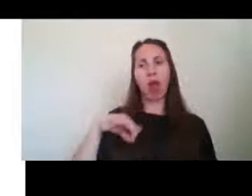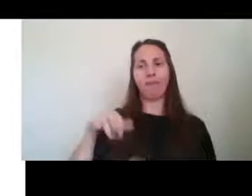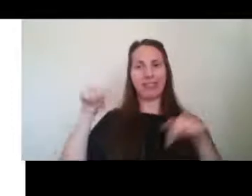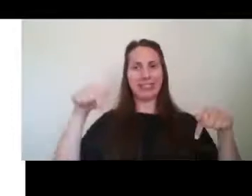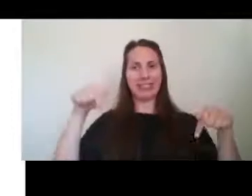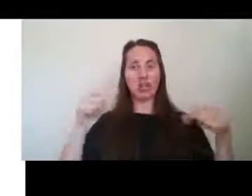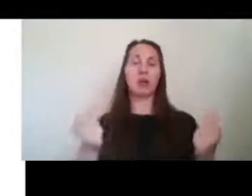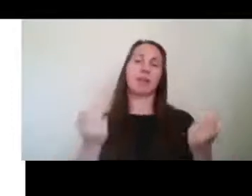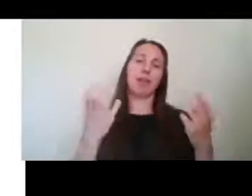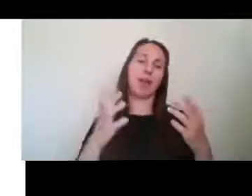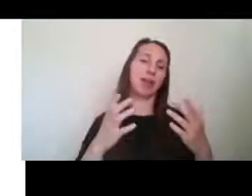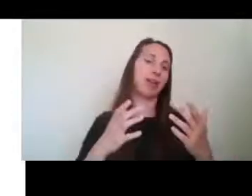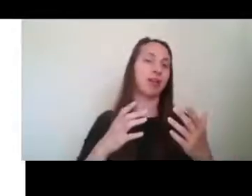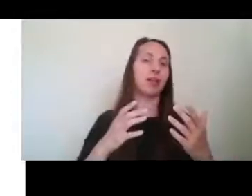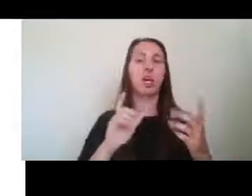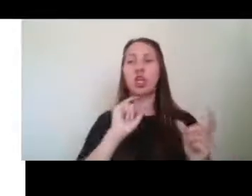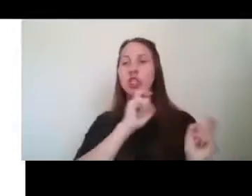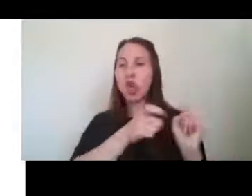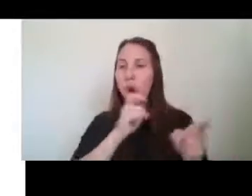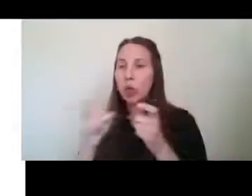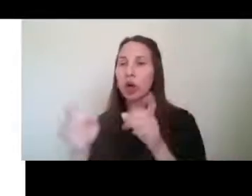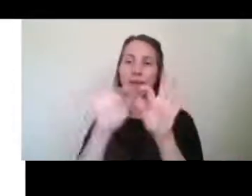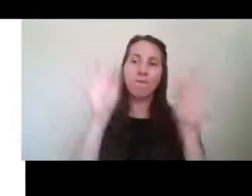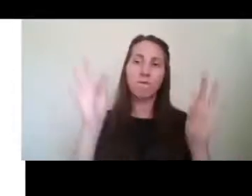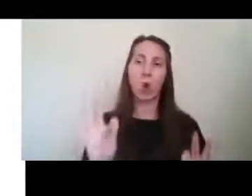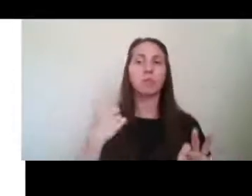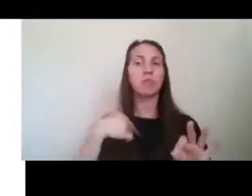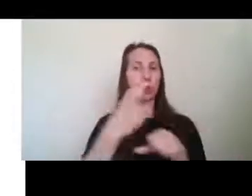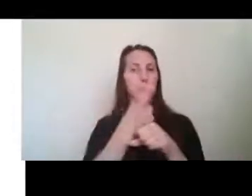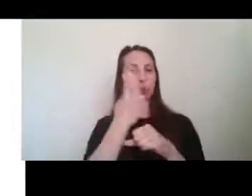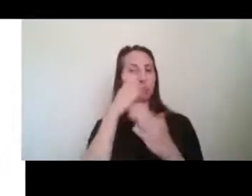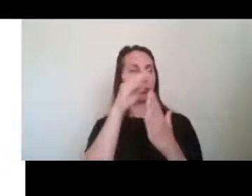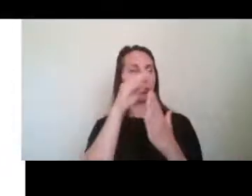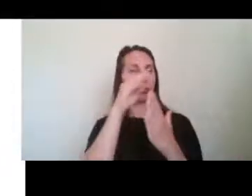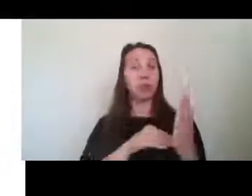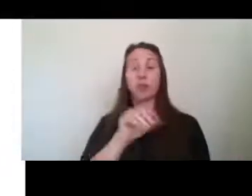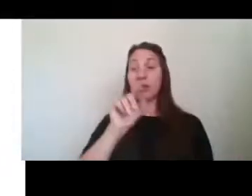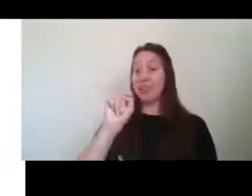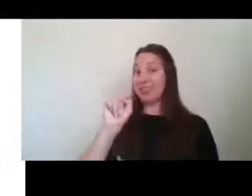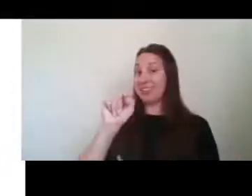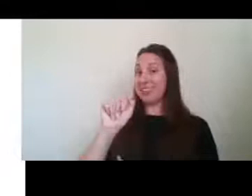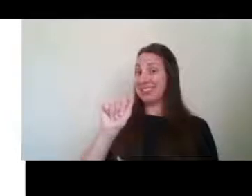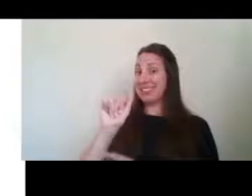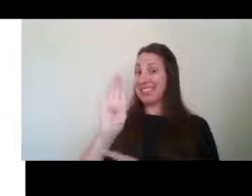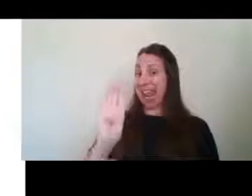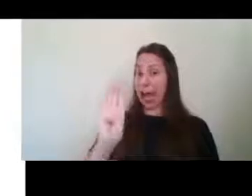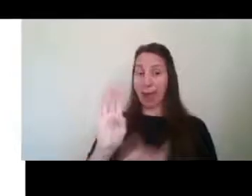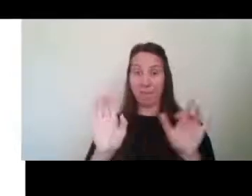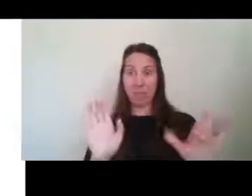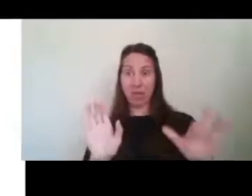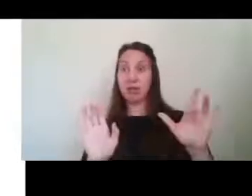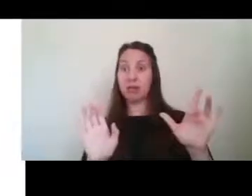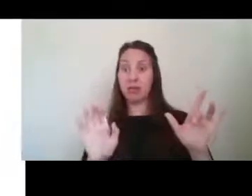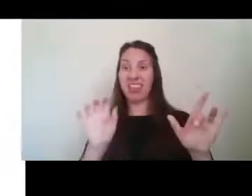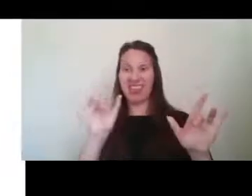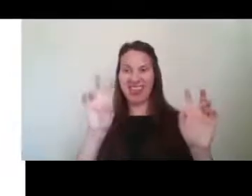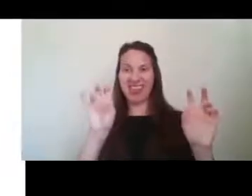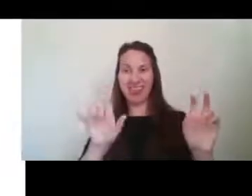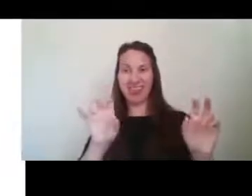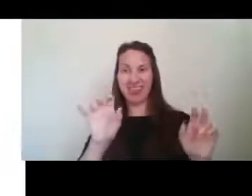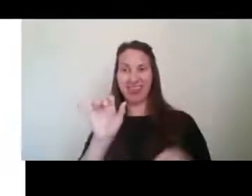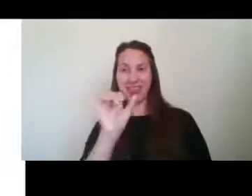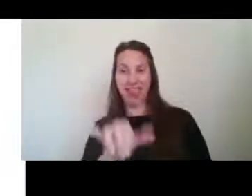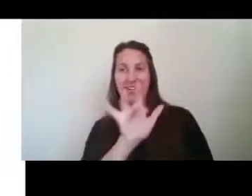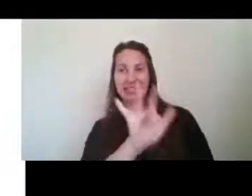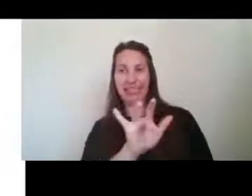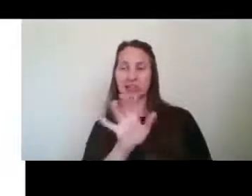forms to fill out. Tab keys will move to the form fields, and they will also move to any areas for